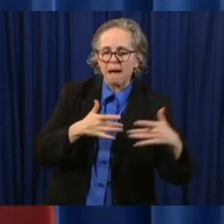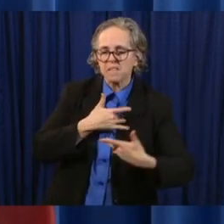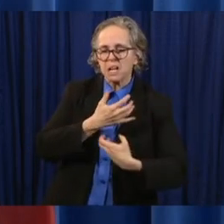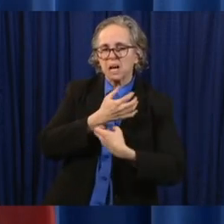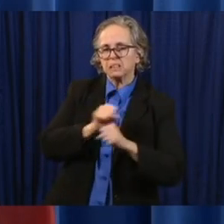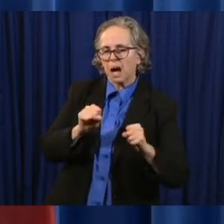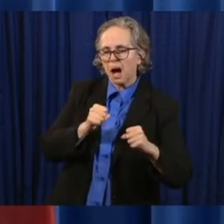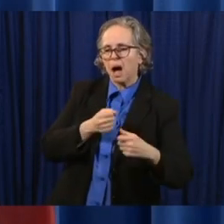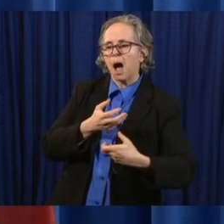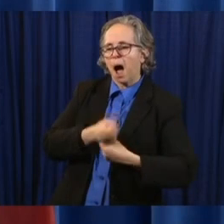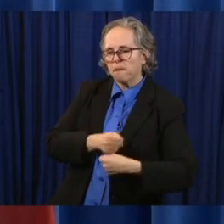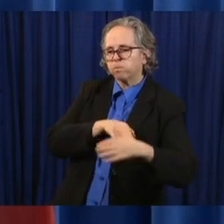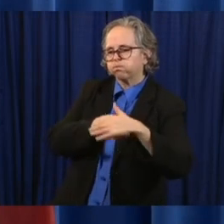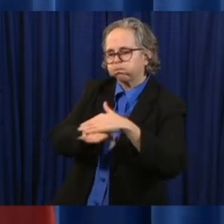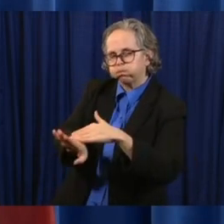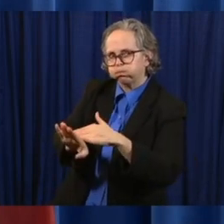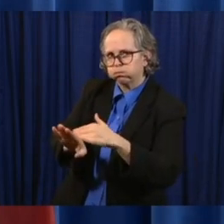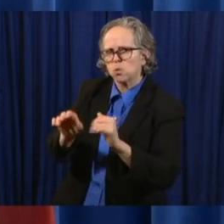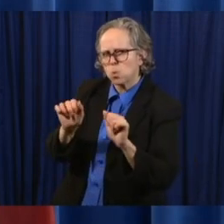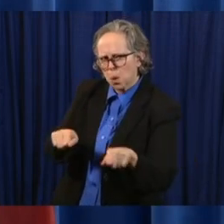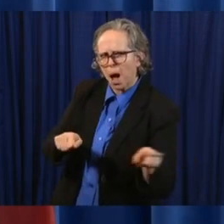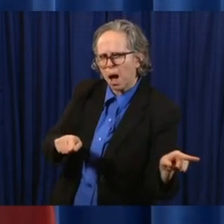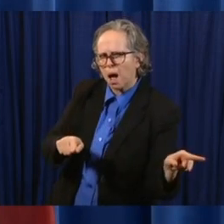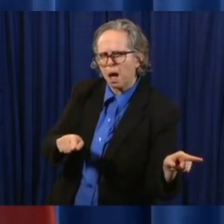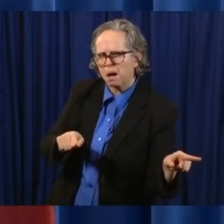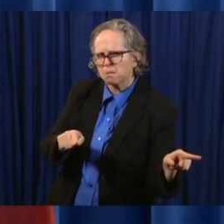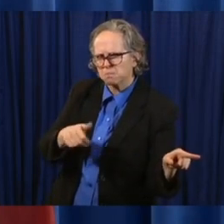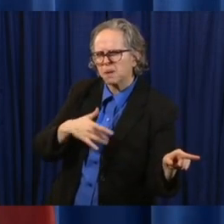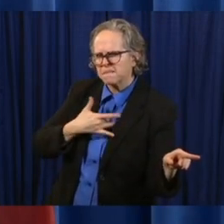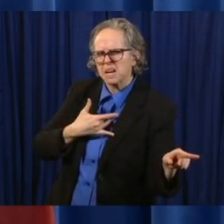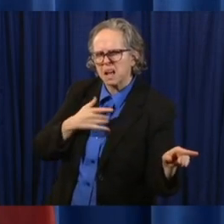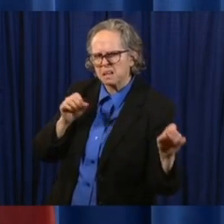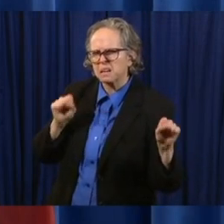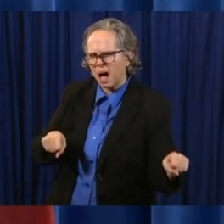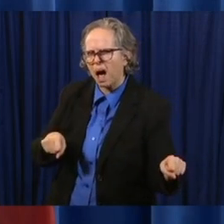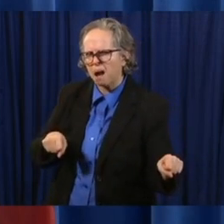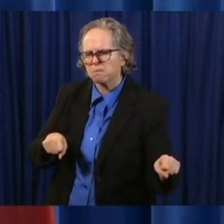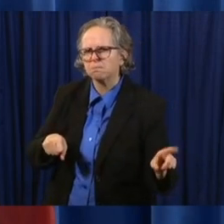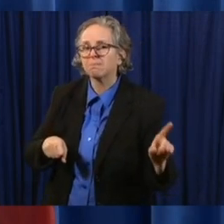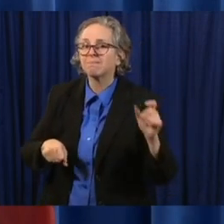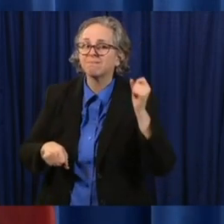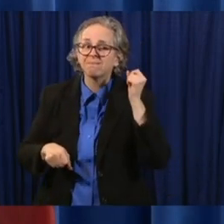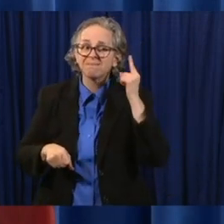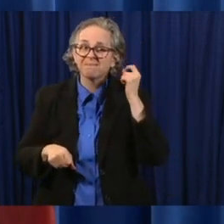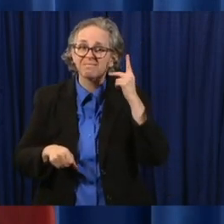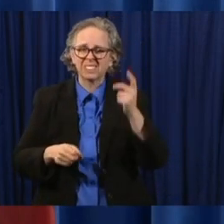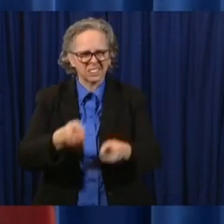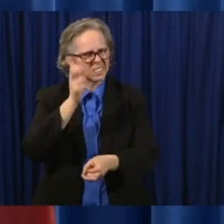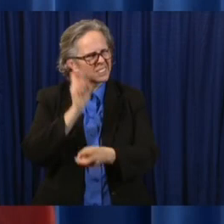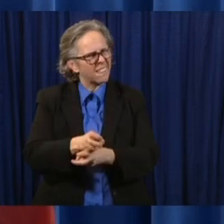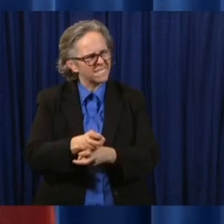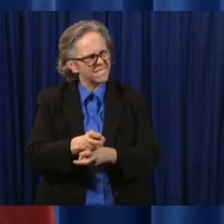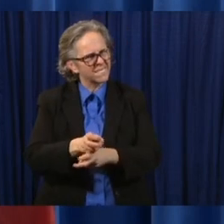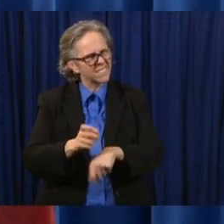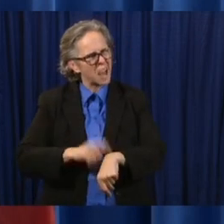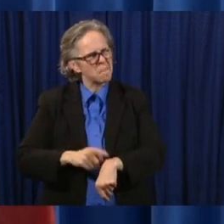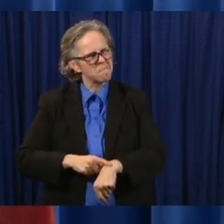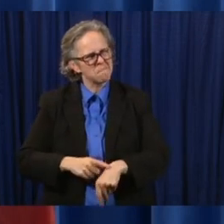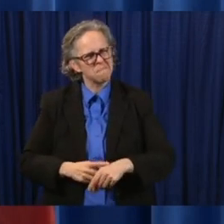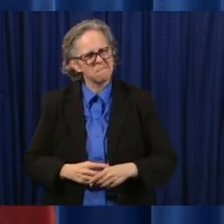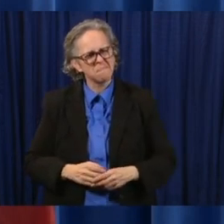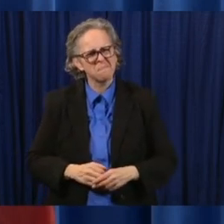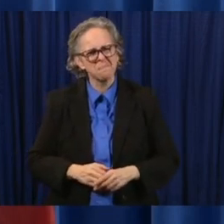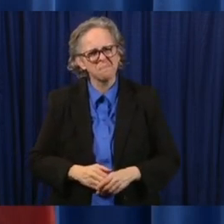been made so that business can, in fact, open up. So these are difficult times. What we don't want to do, and I'll tell you